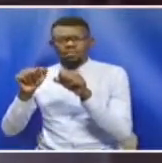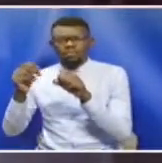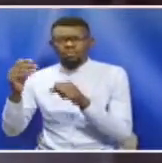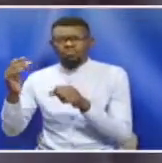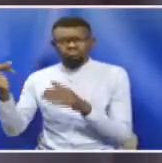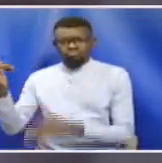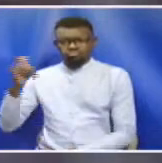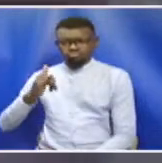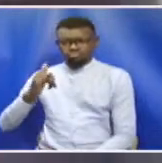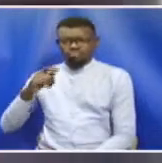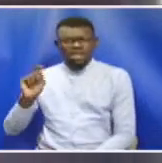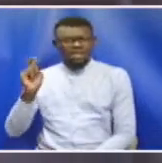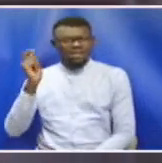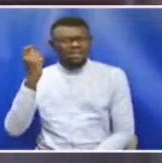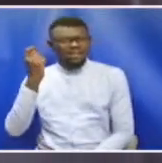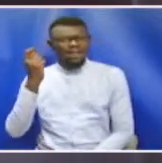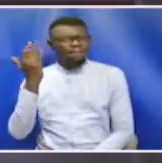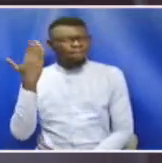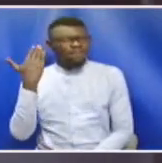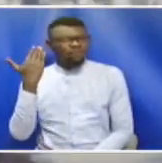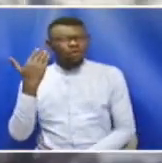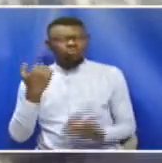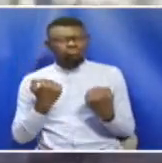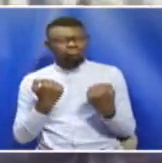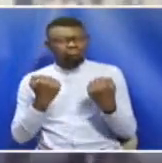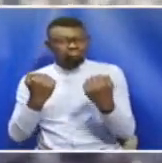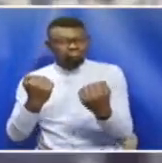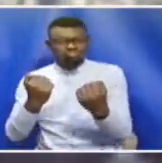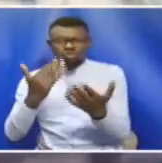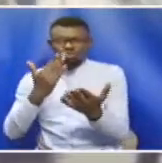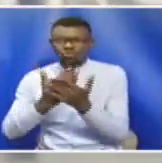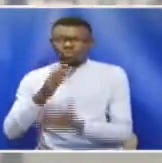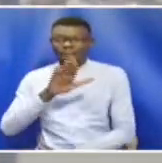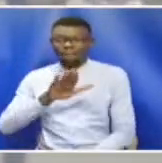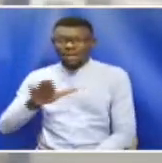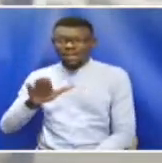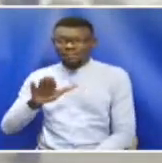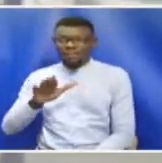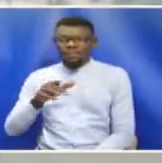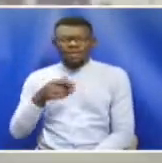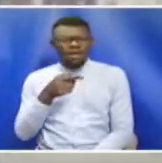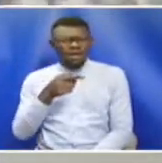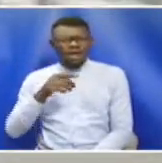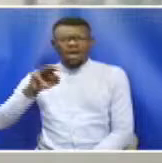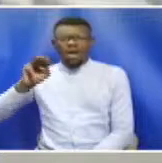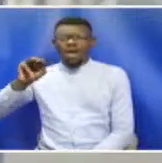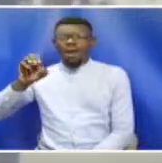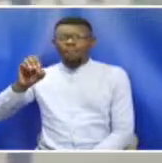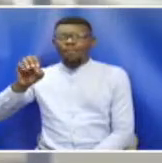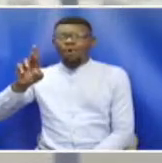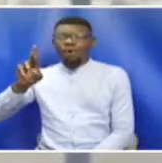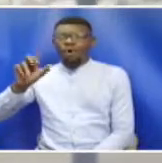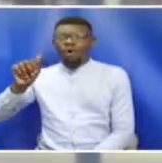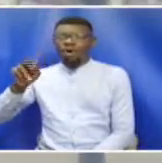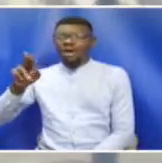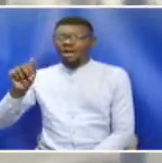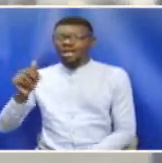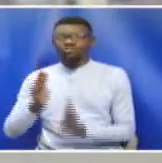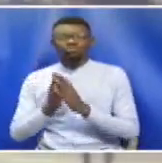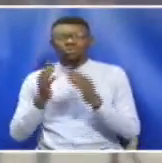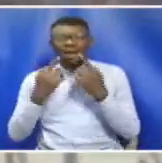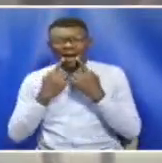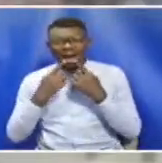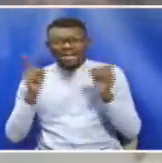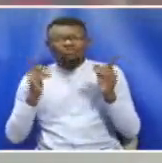country, their first stop was Parliament, and Morara opened the Pandora's box. Government was given